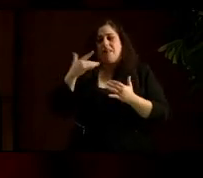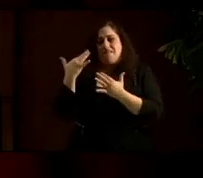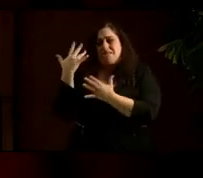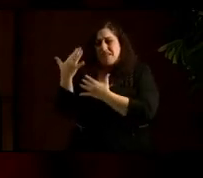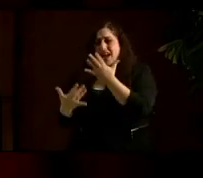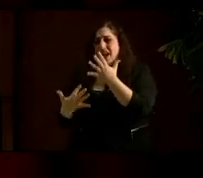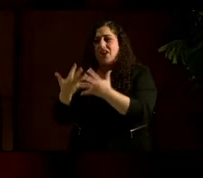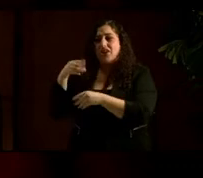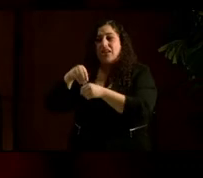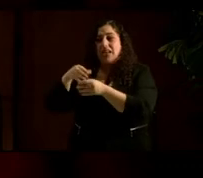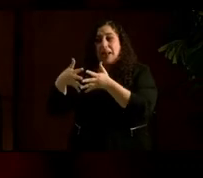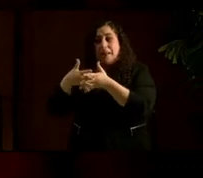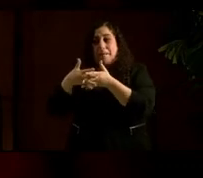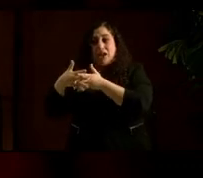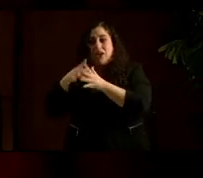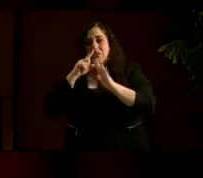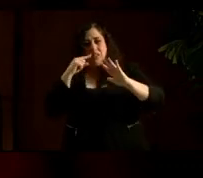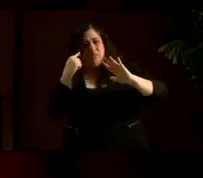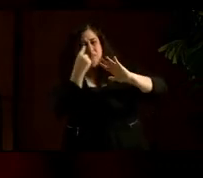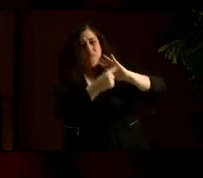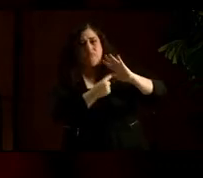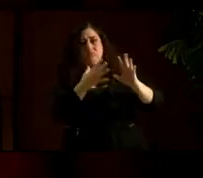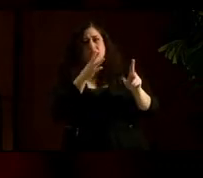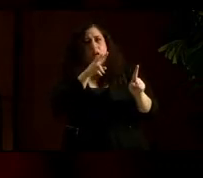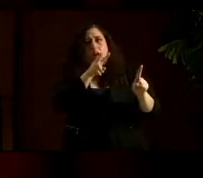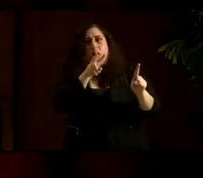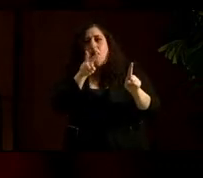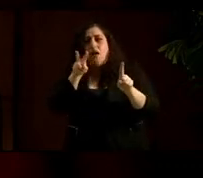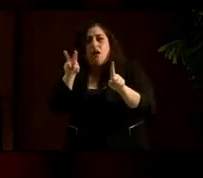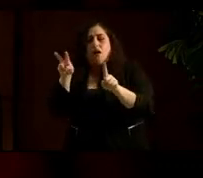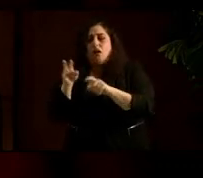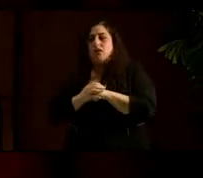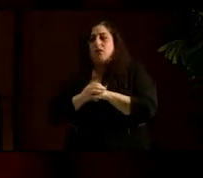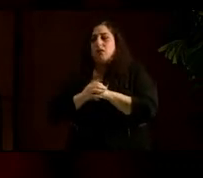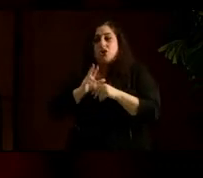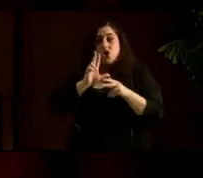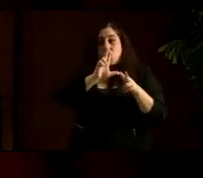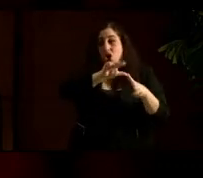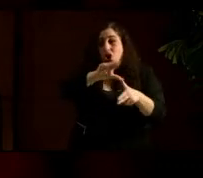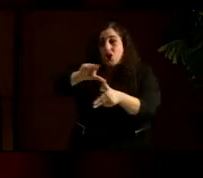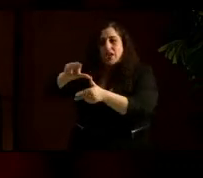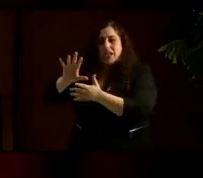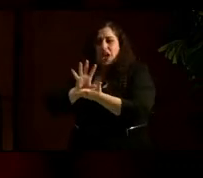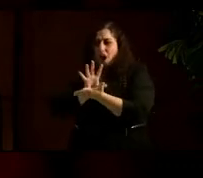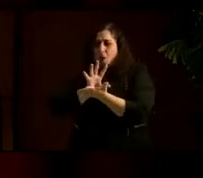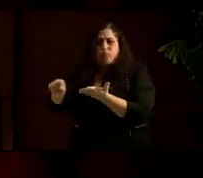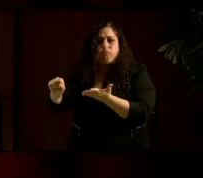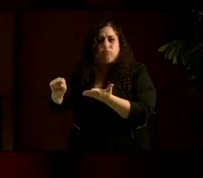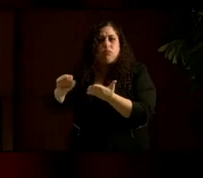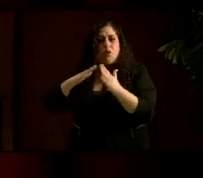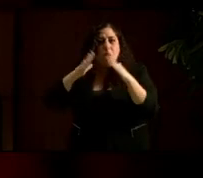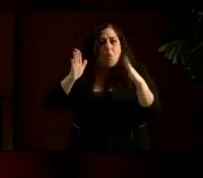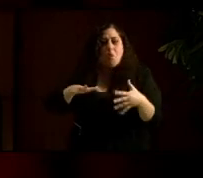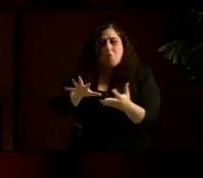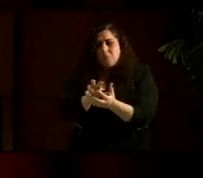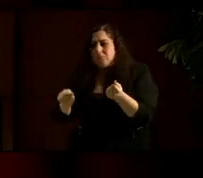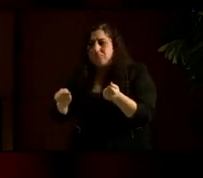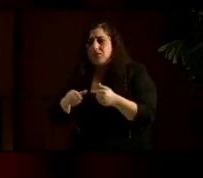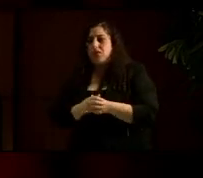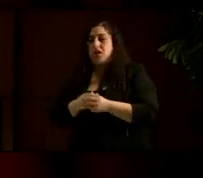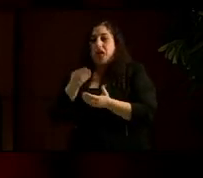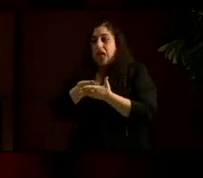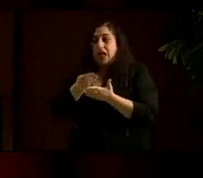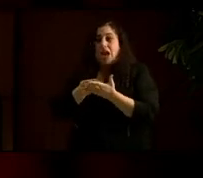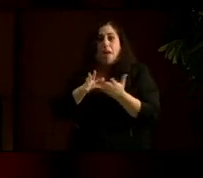West, another active Atlantic hurricane season, and increased economic and state instability